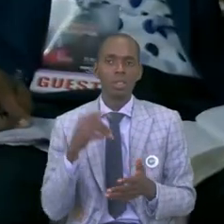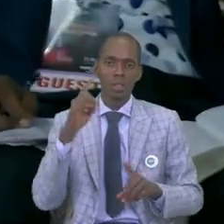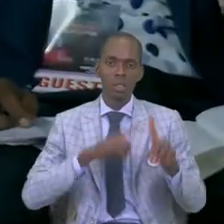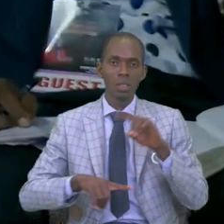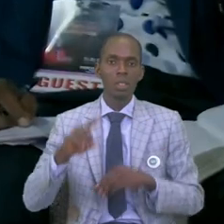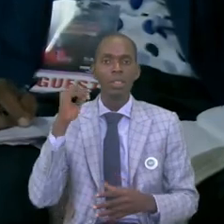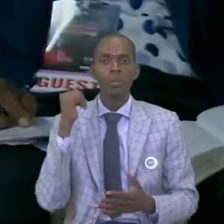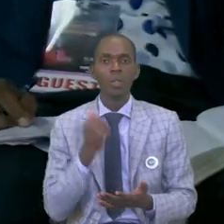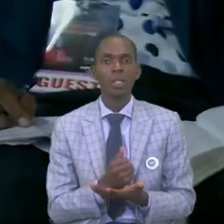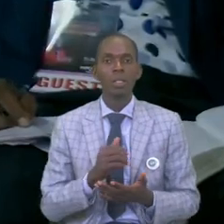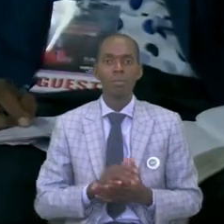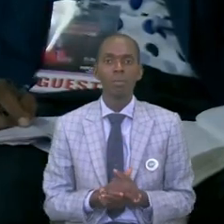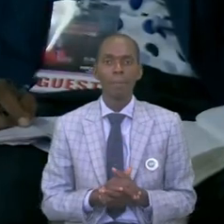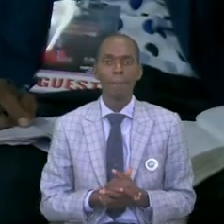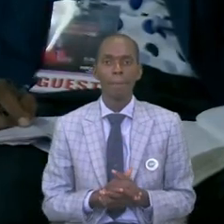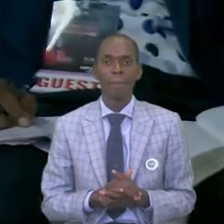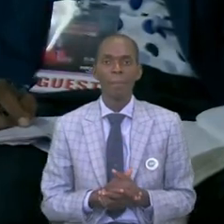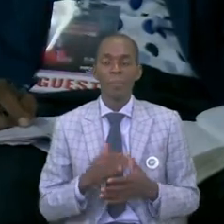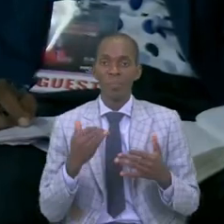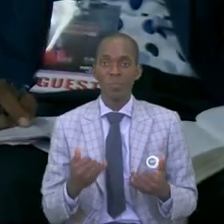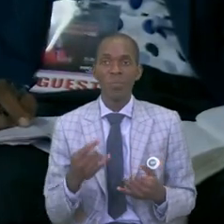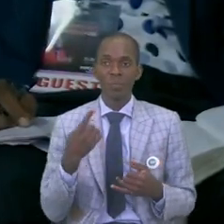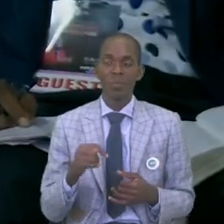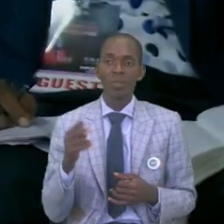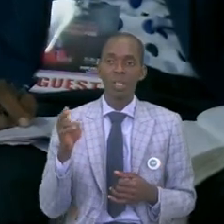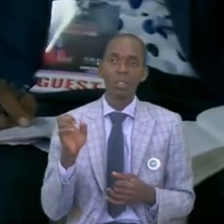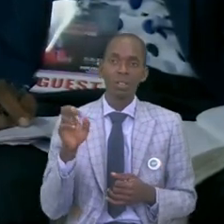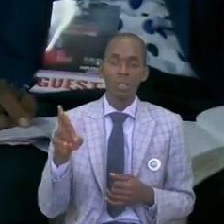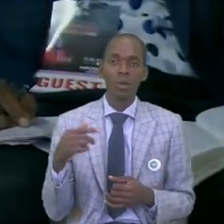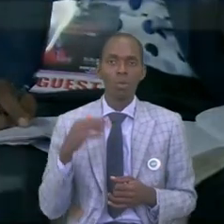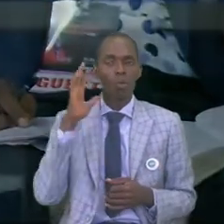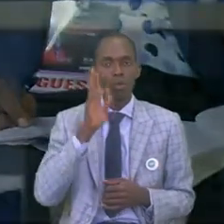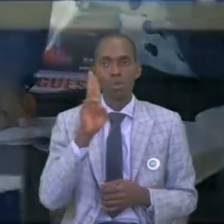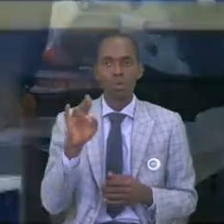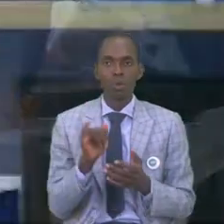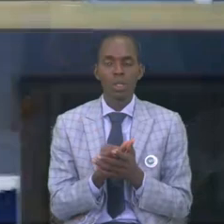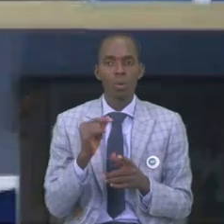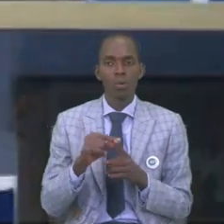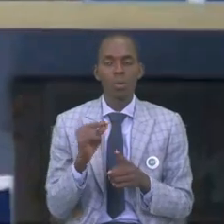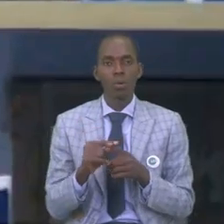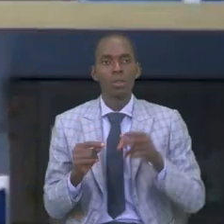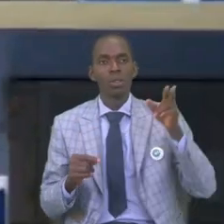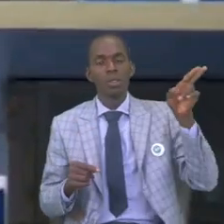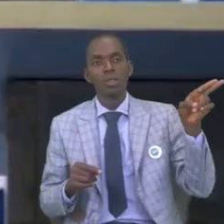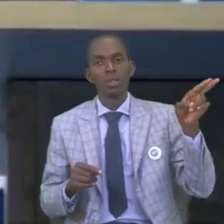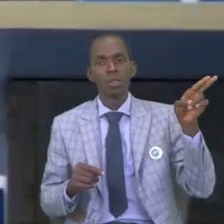amen. Amen. Now, the heir, again, we're going to use the letters of that word,